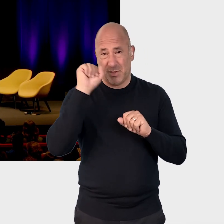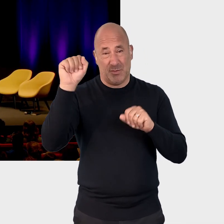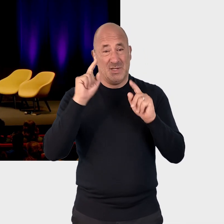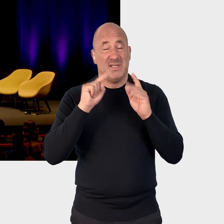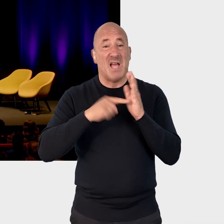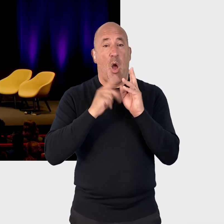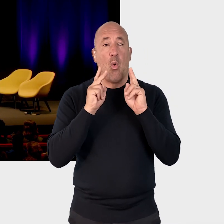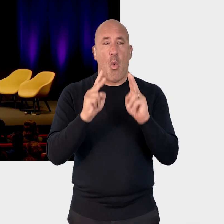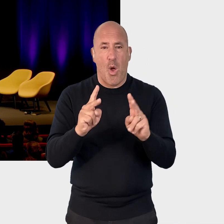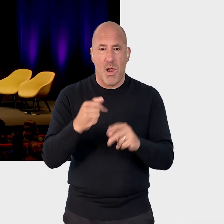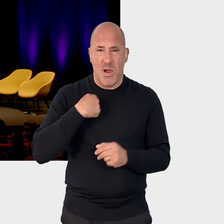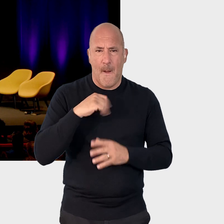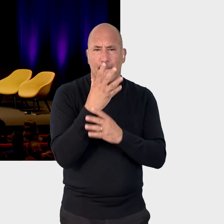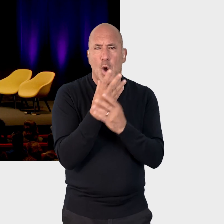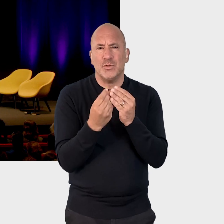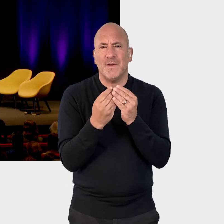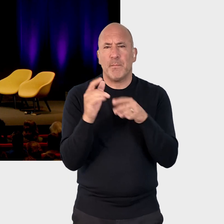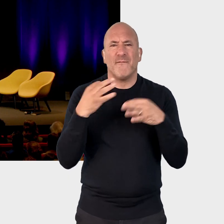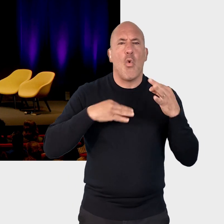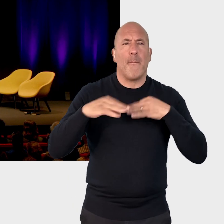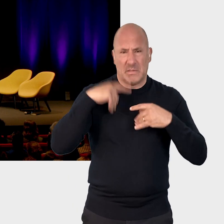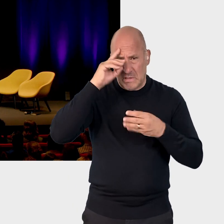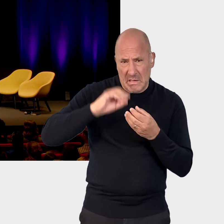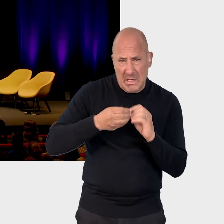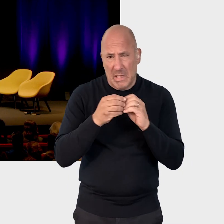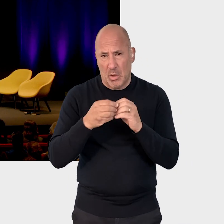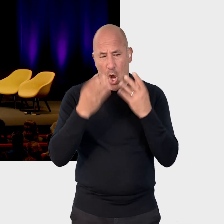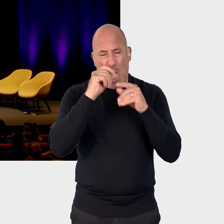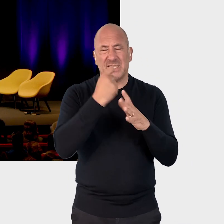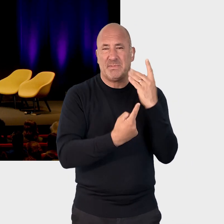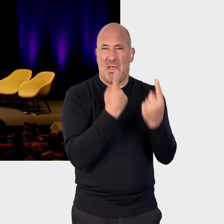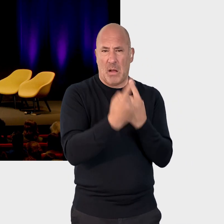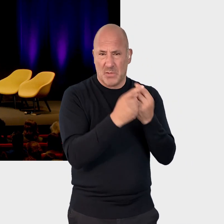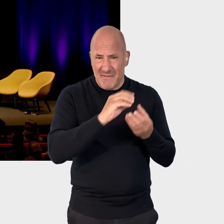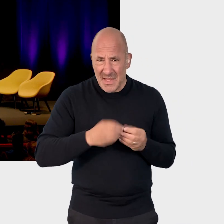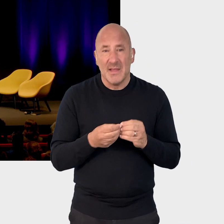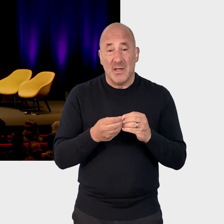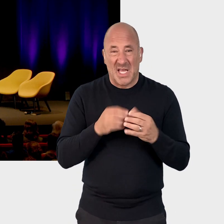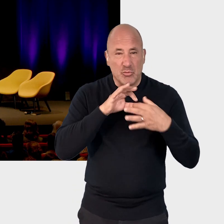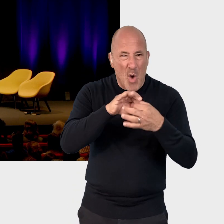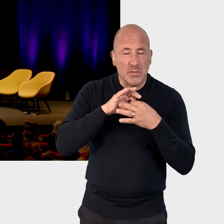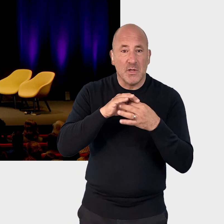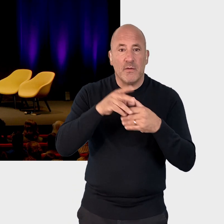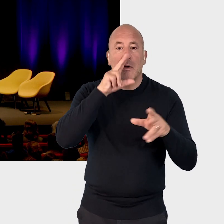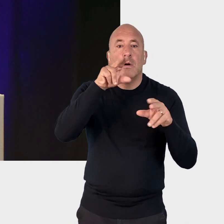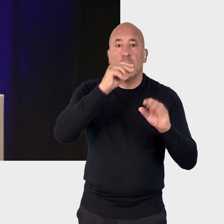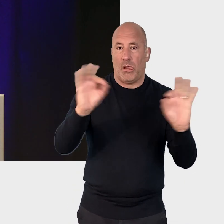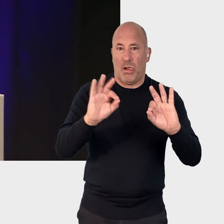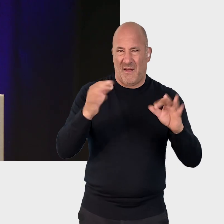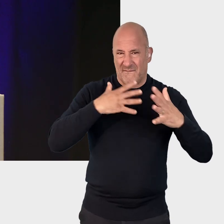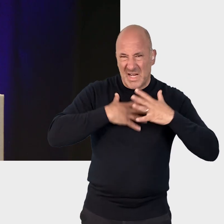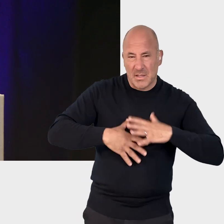to Barrow Town Hall. Our immersive performances are devised and performed by actors with learning